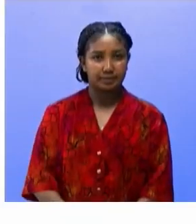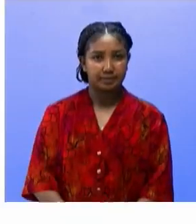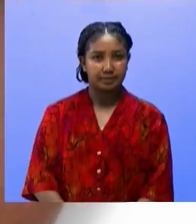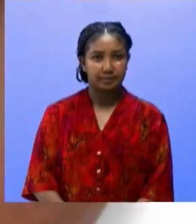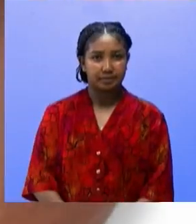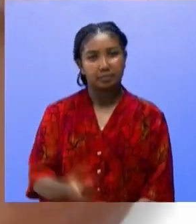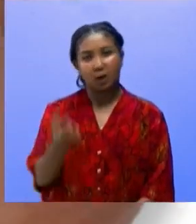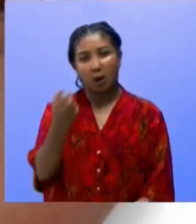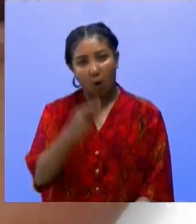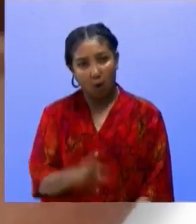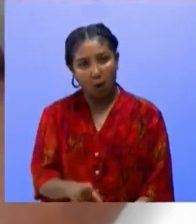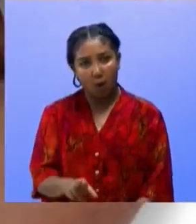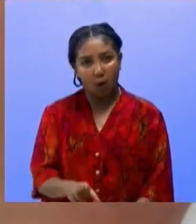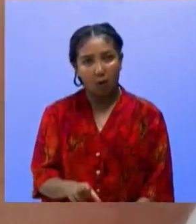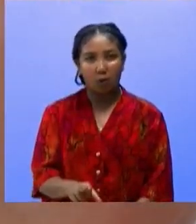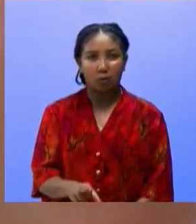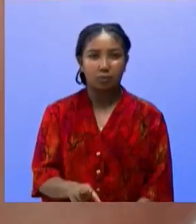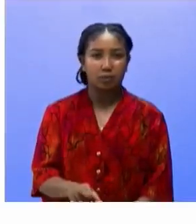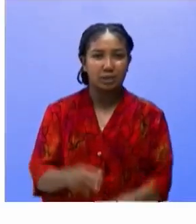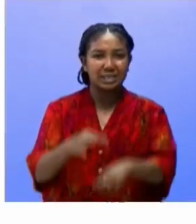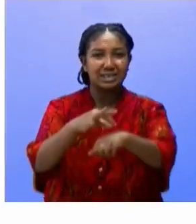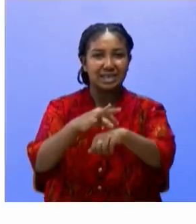Yes? Or leather jacket.